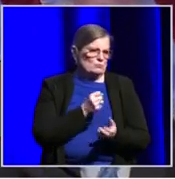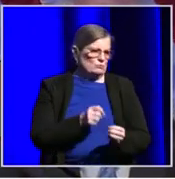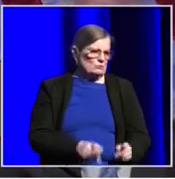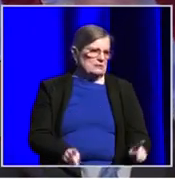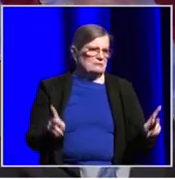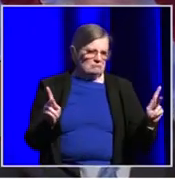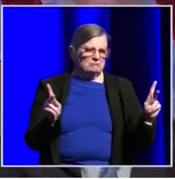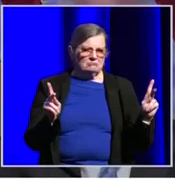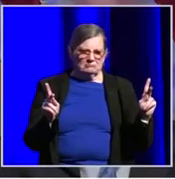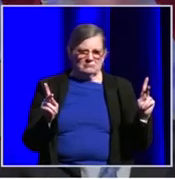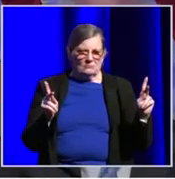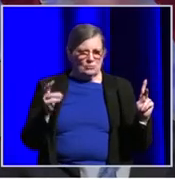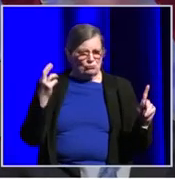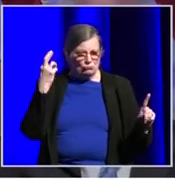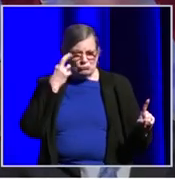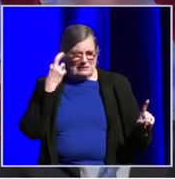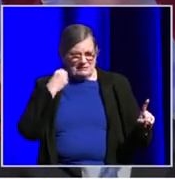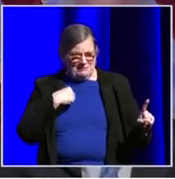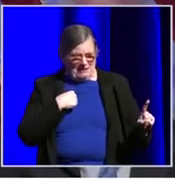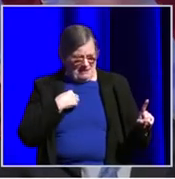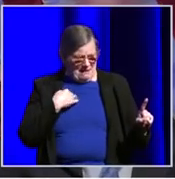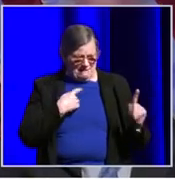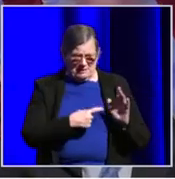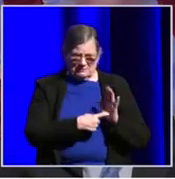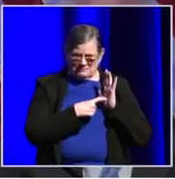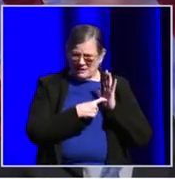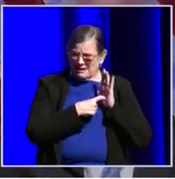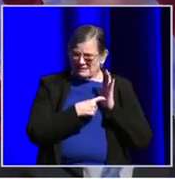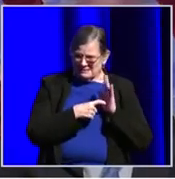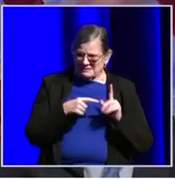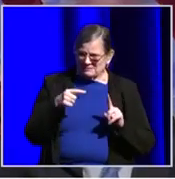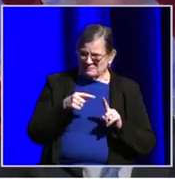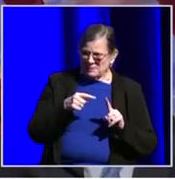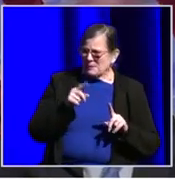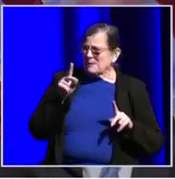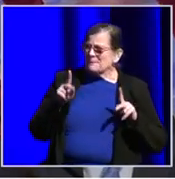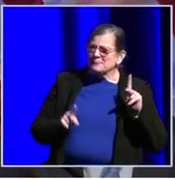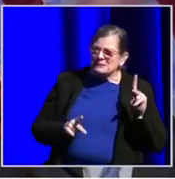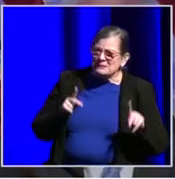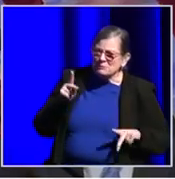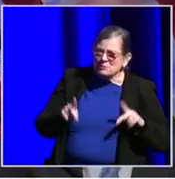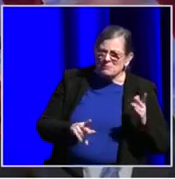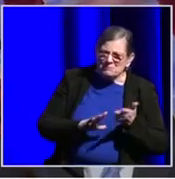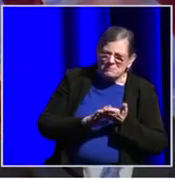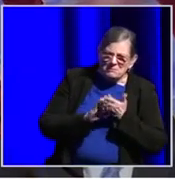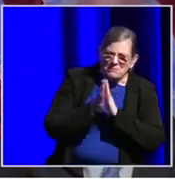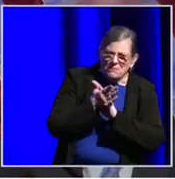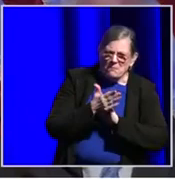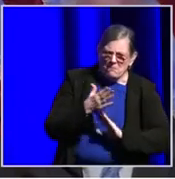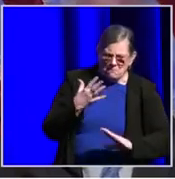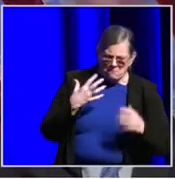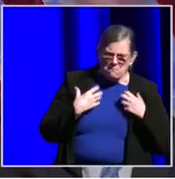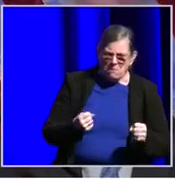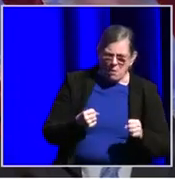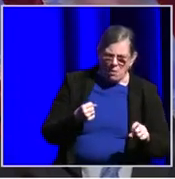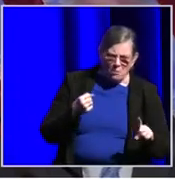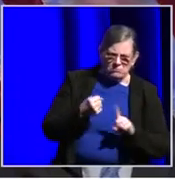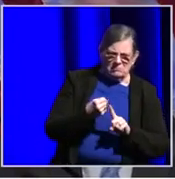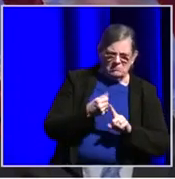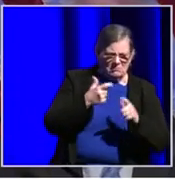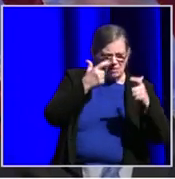have a mandate. We have a mandate from the people to be bold, to think big, to push the